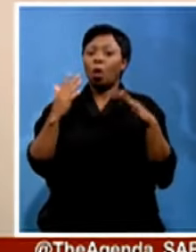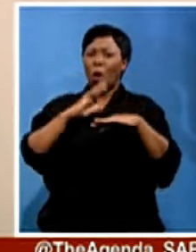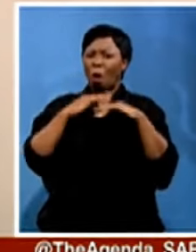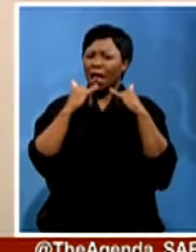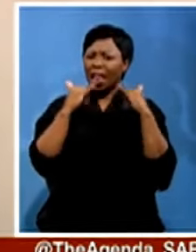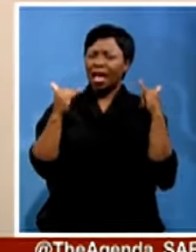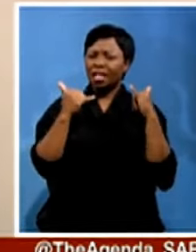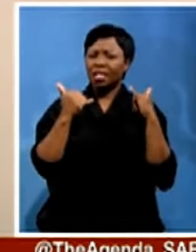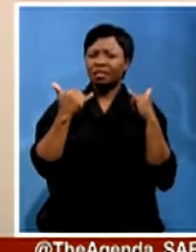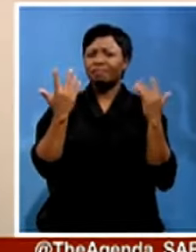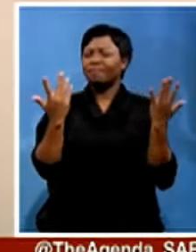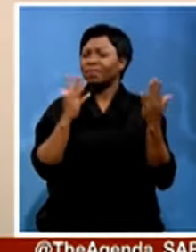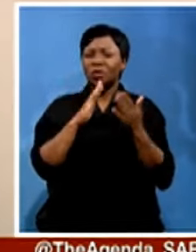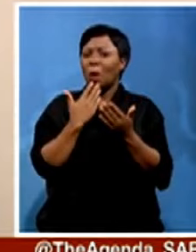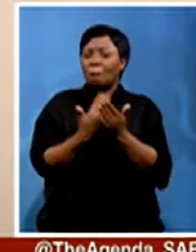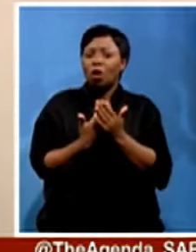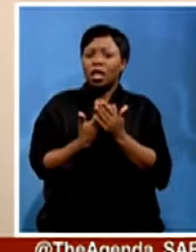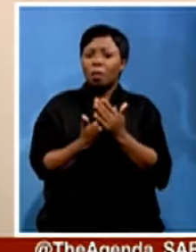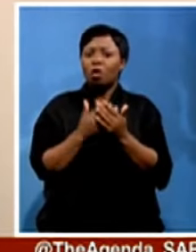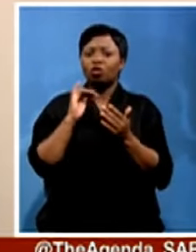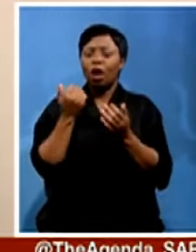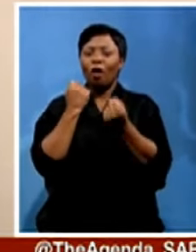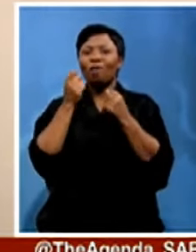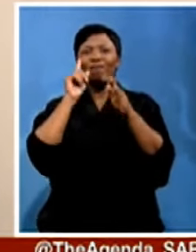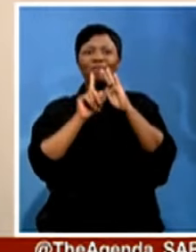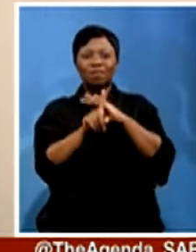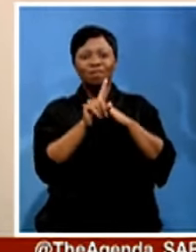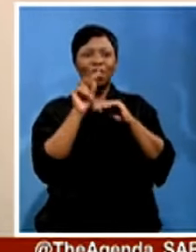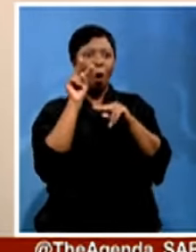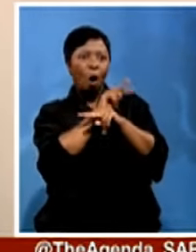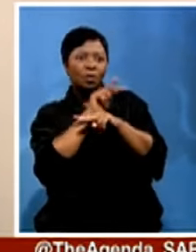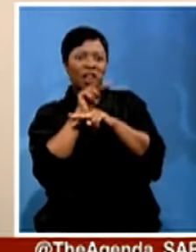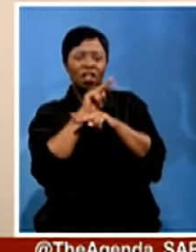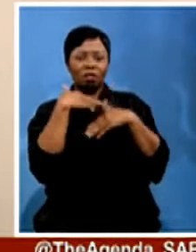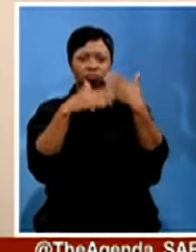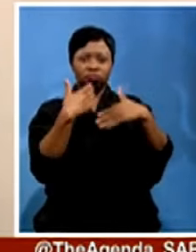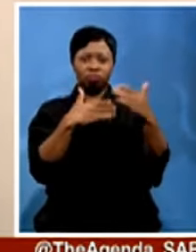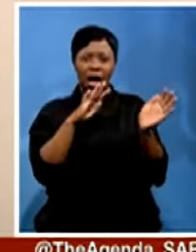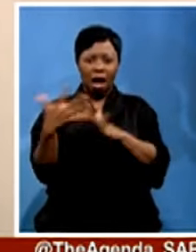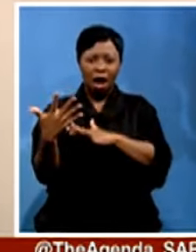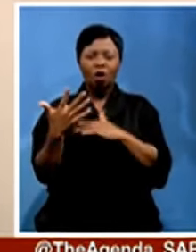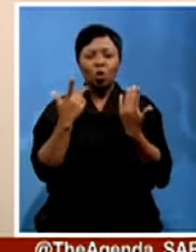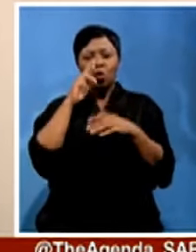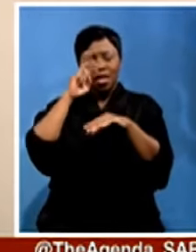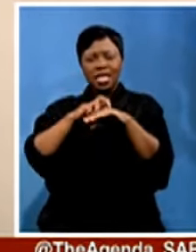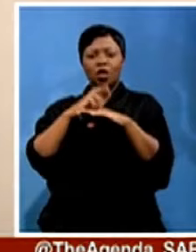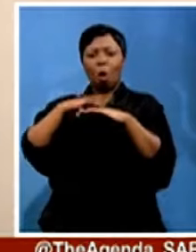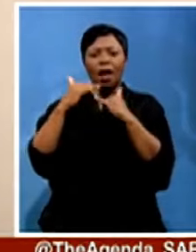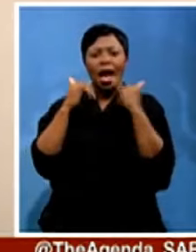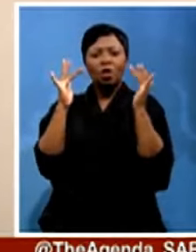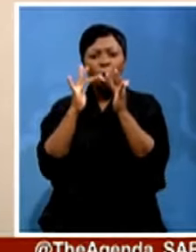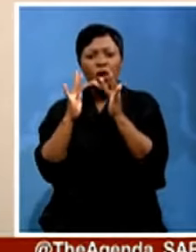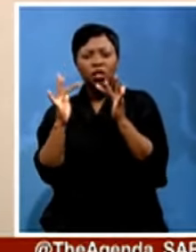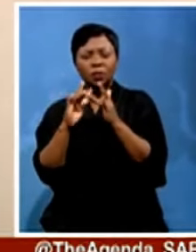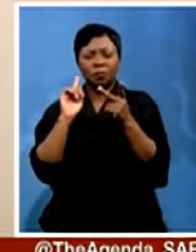walk into a courtroom and observe the proceedings. You need the online connection, you need the technology. And so